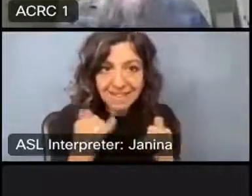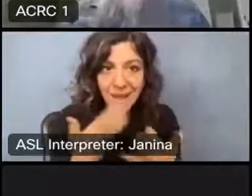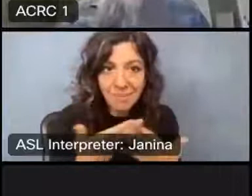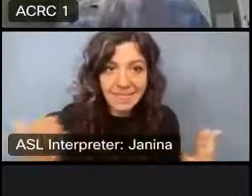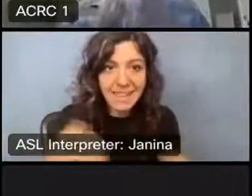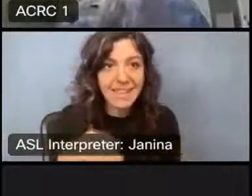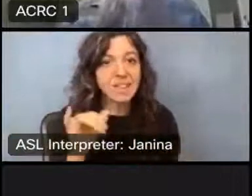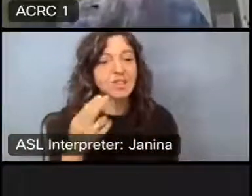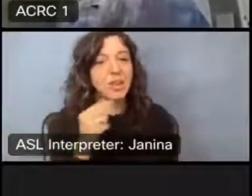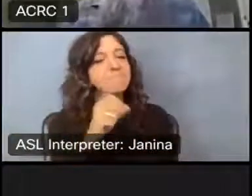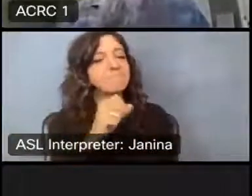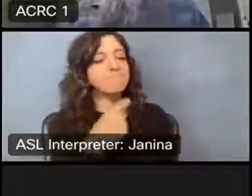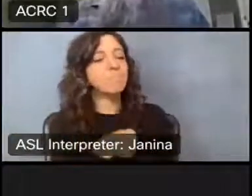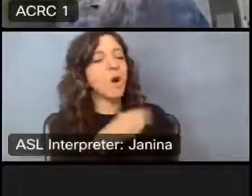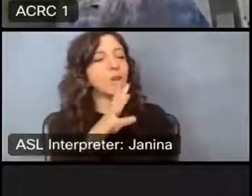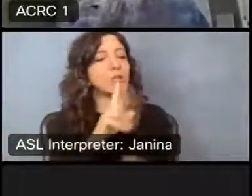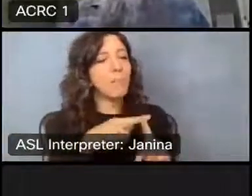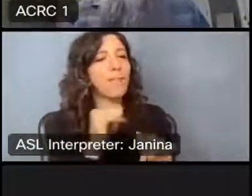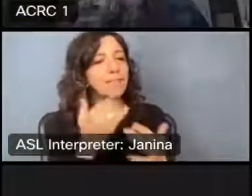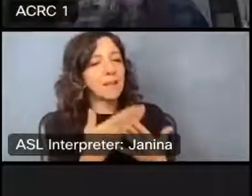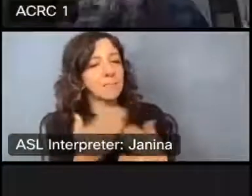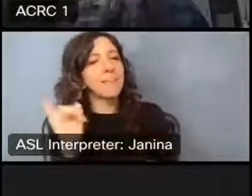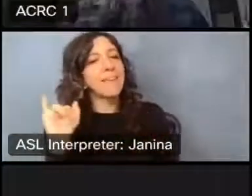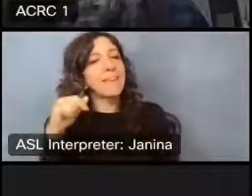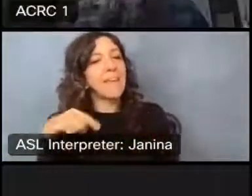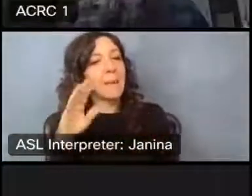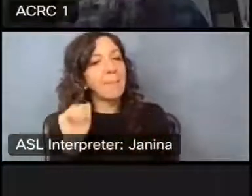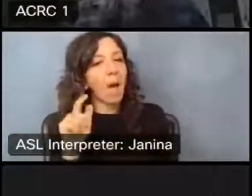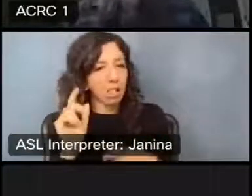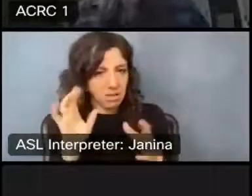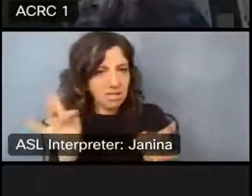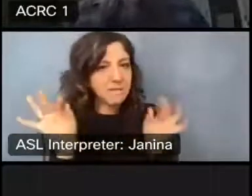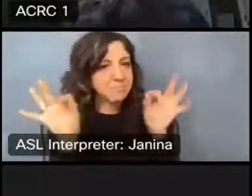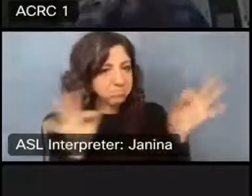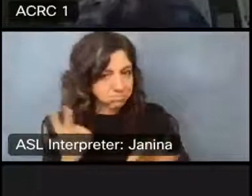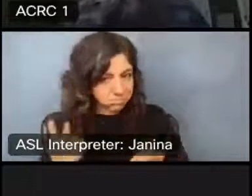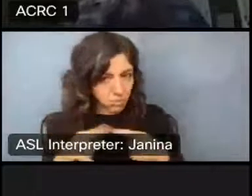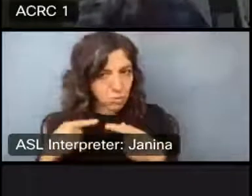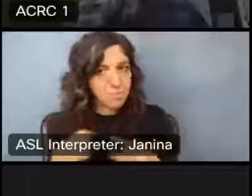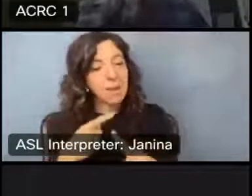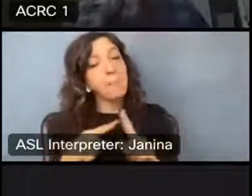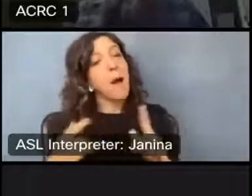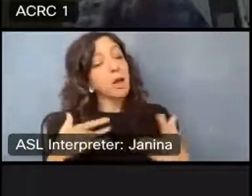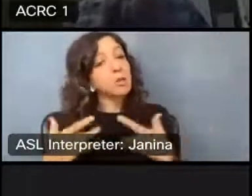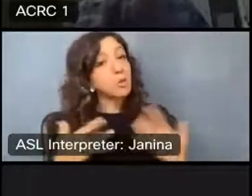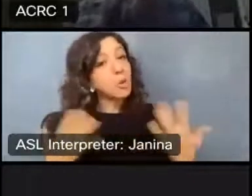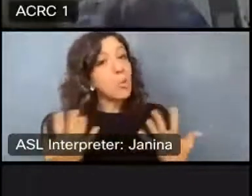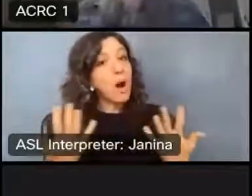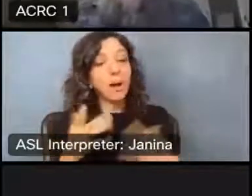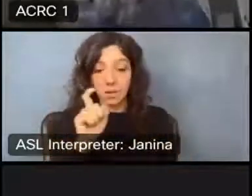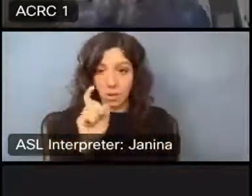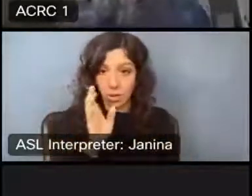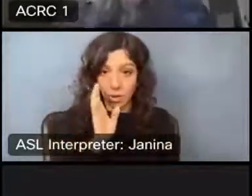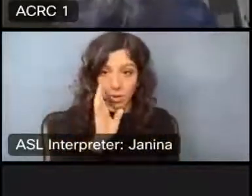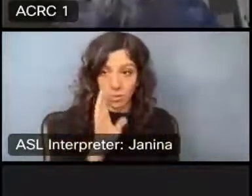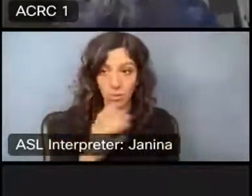same thing. And again, Iqbal walked me through it. But the concern was about whether or not we